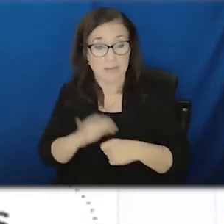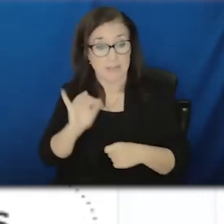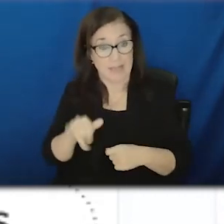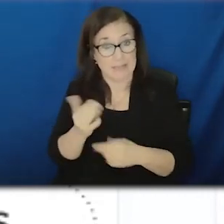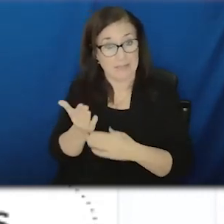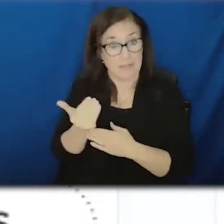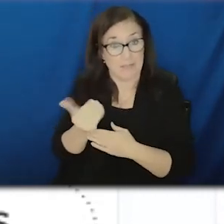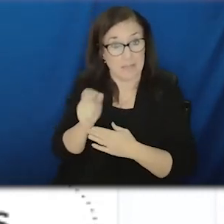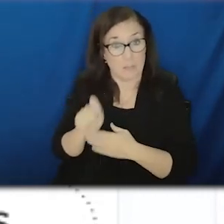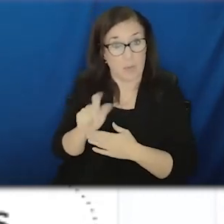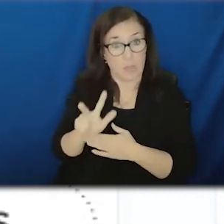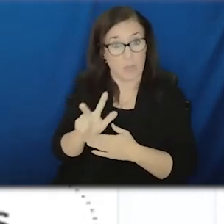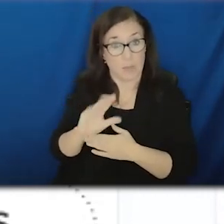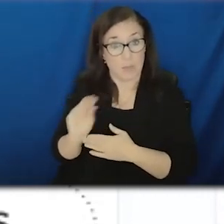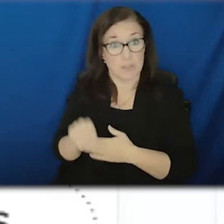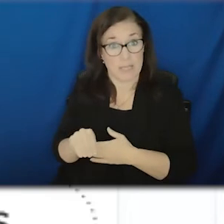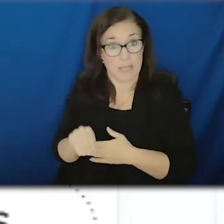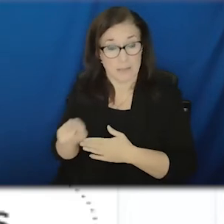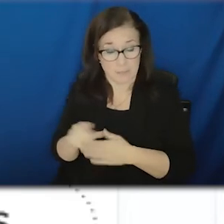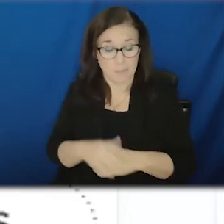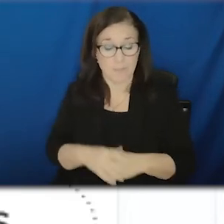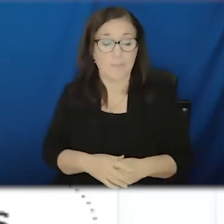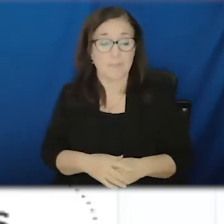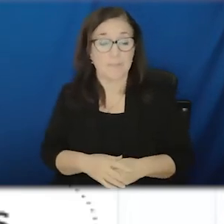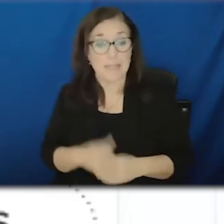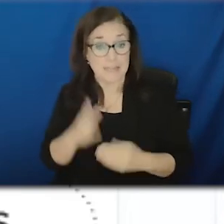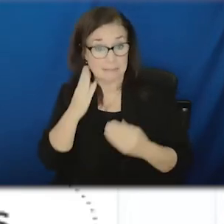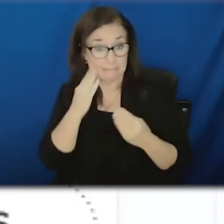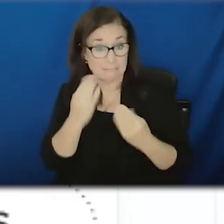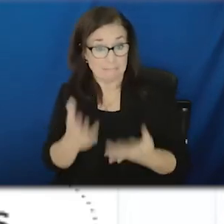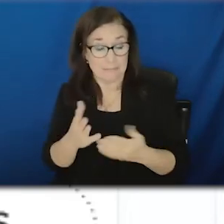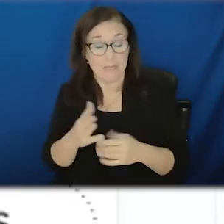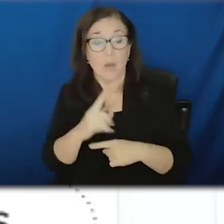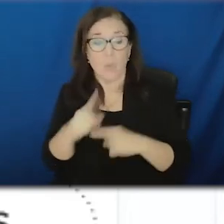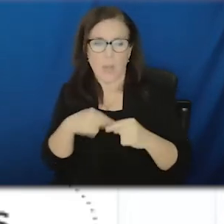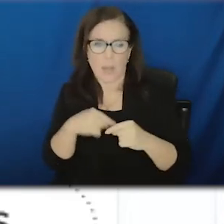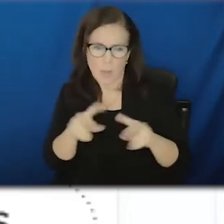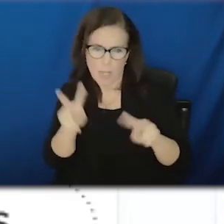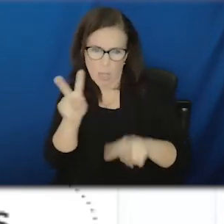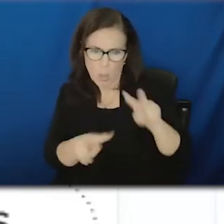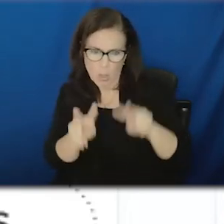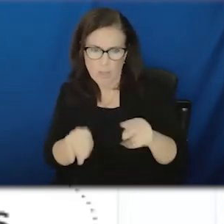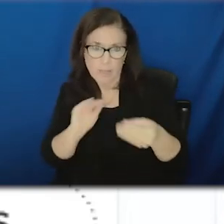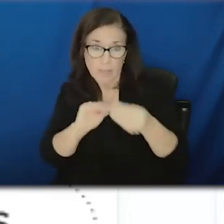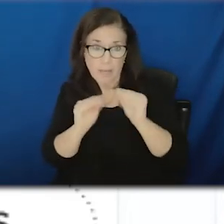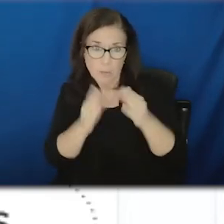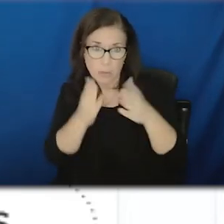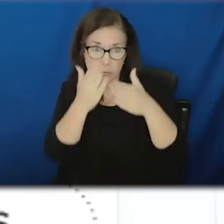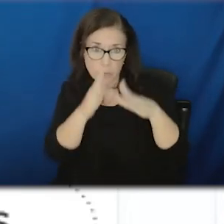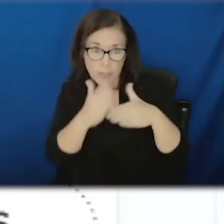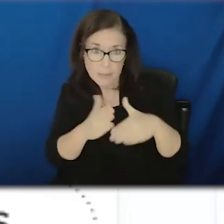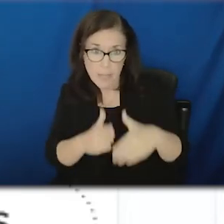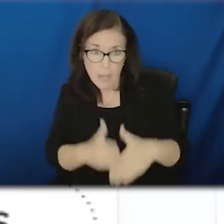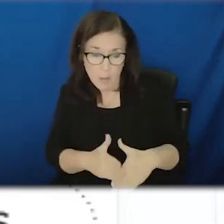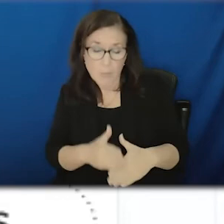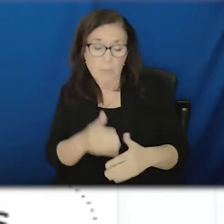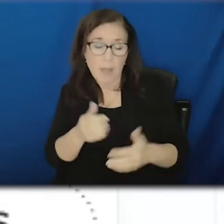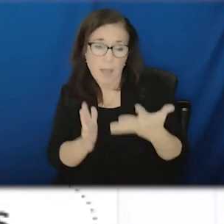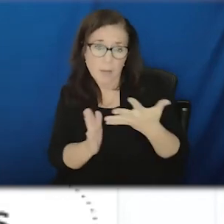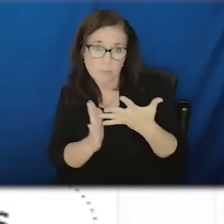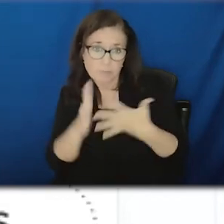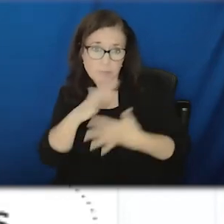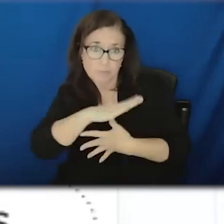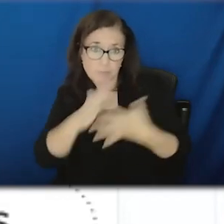15.3%. What is important to note is that when looking at the breakdown of the students by grade span,